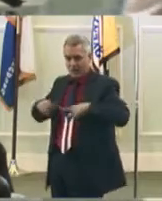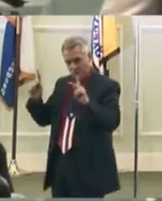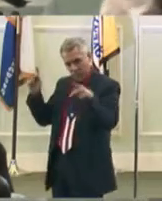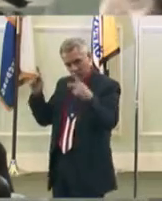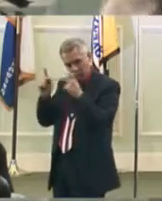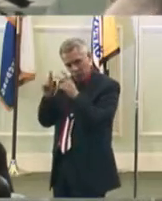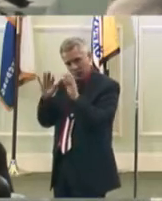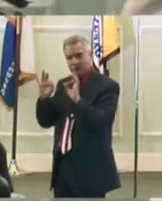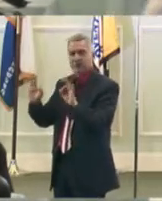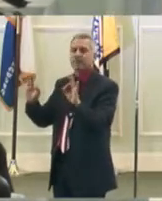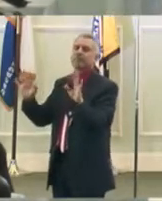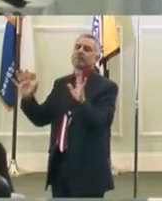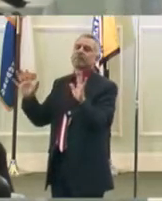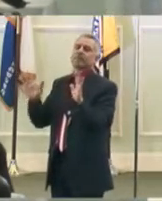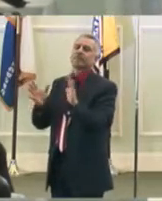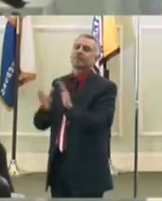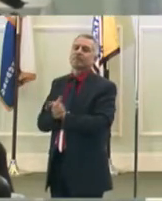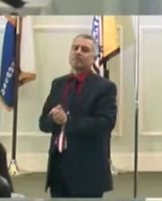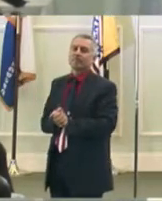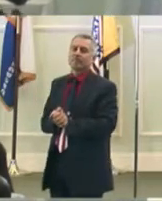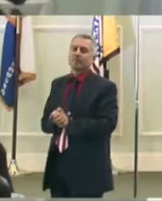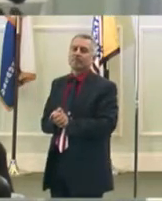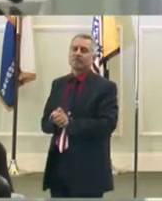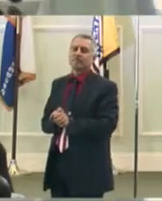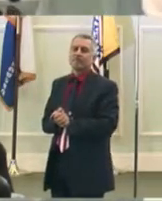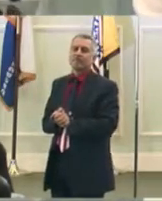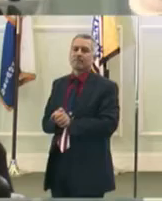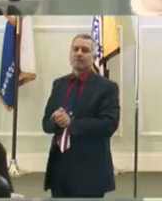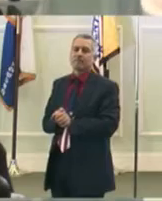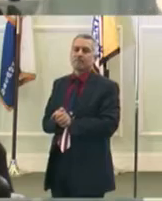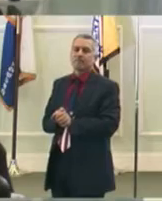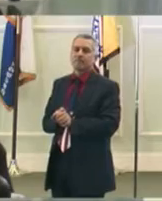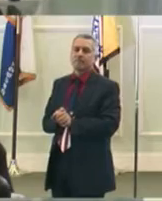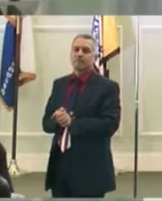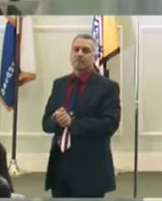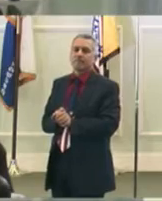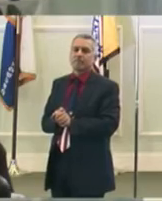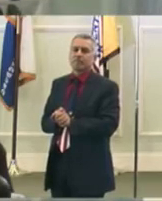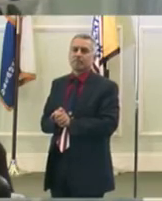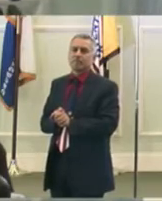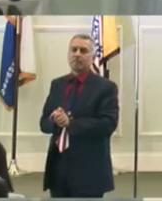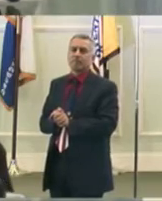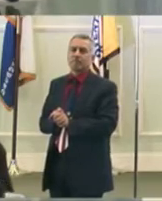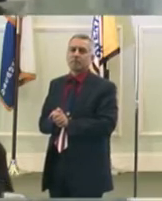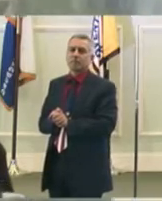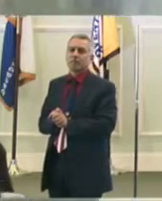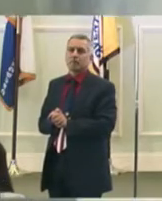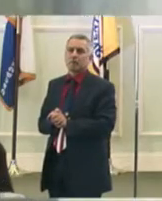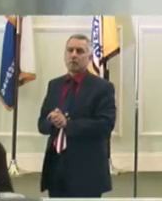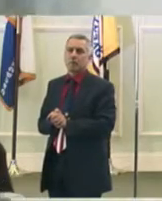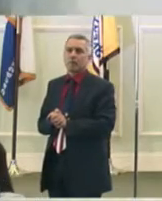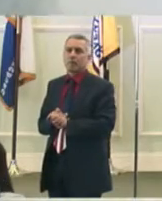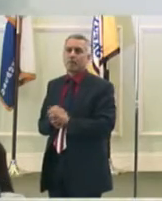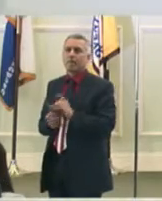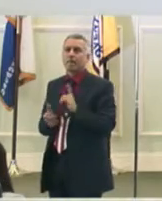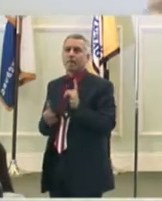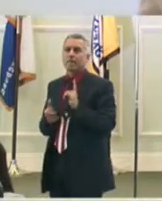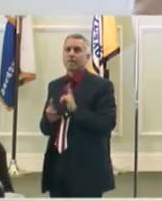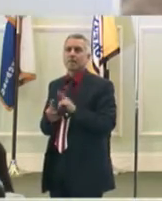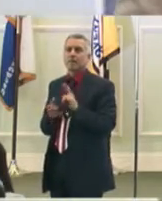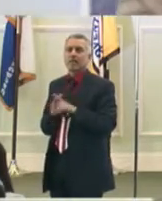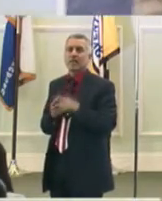things I think I need. I don't need him anymore. I'm not even praying about those things anymore because he has transformed my life and I'm allowing him to do